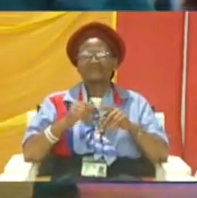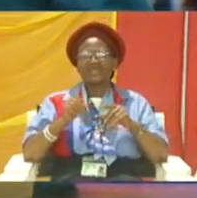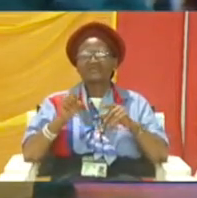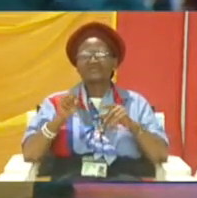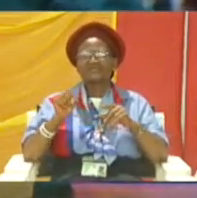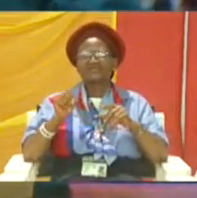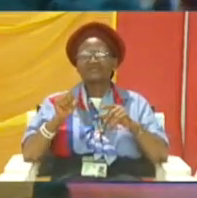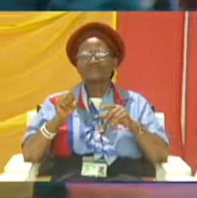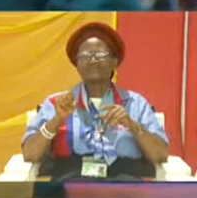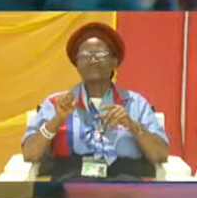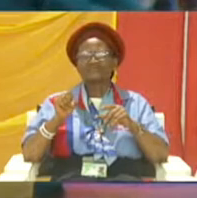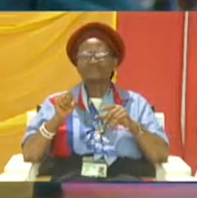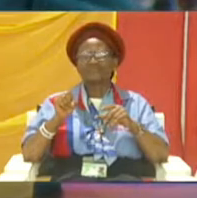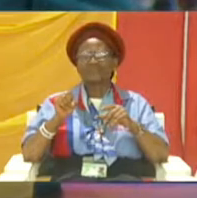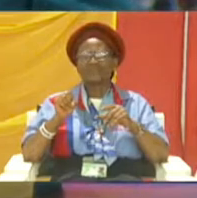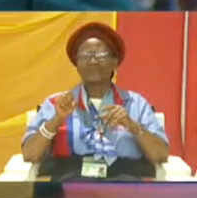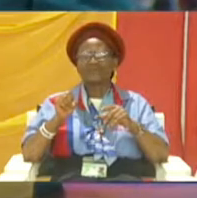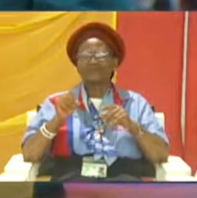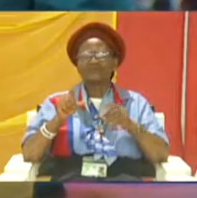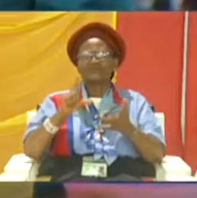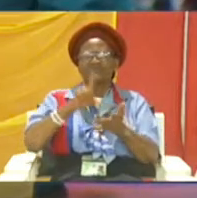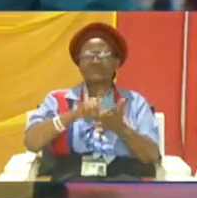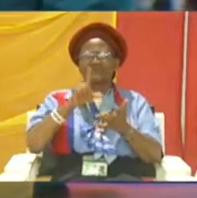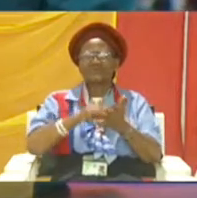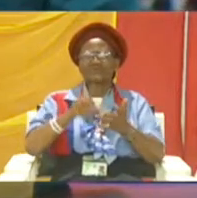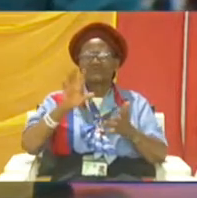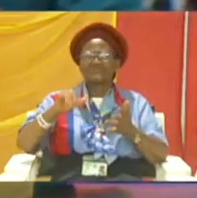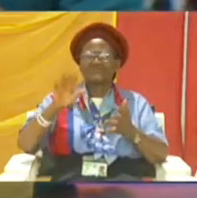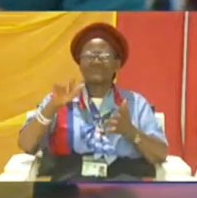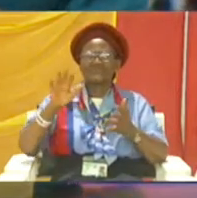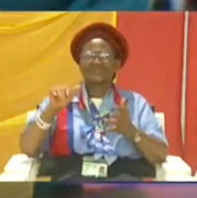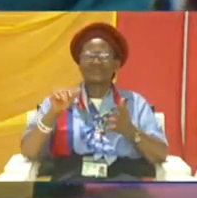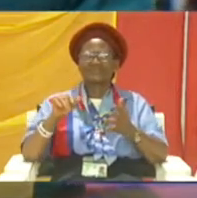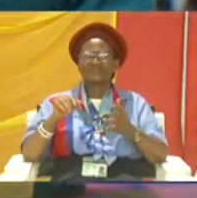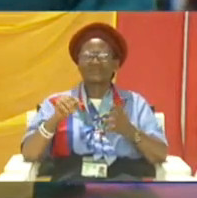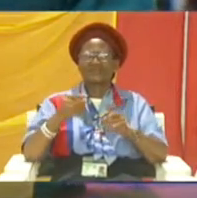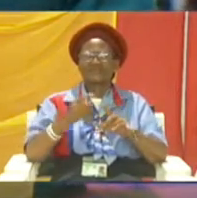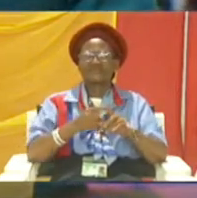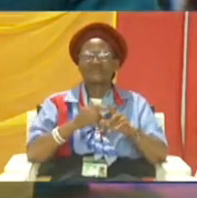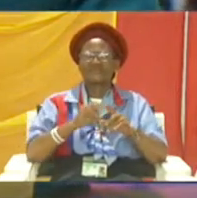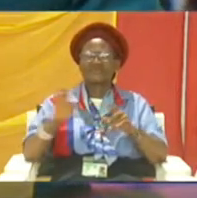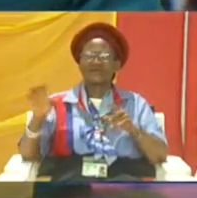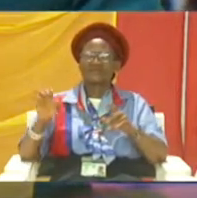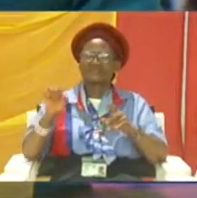de ikerun karun ni ogbon. Luke 15. From verse 11 to